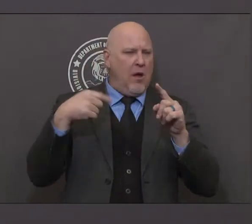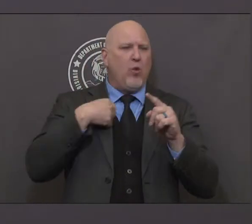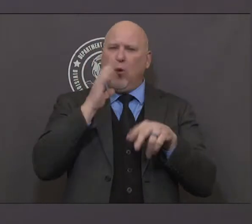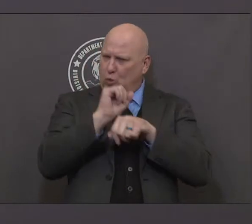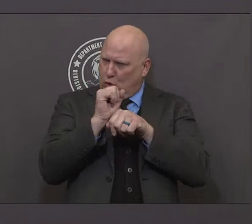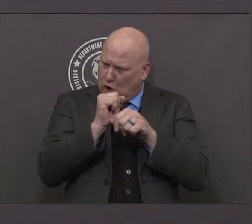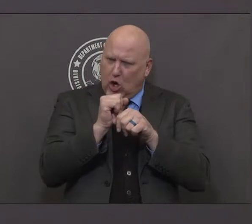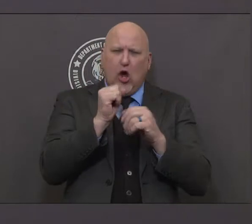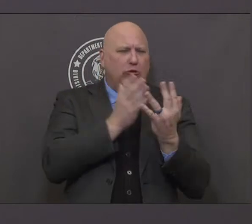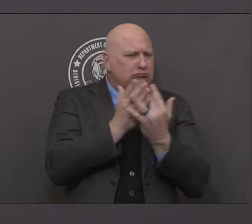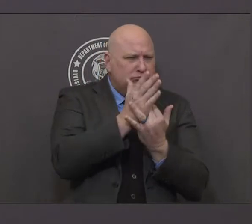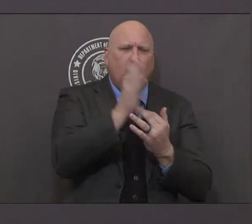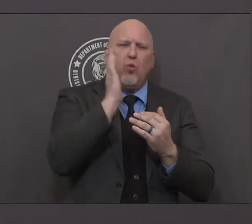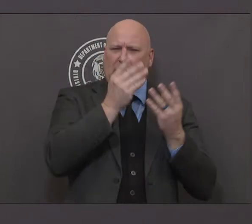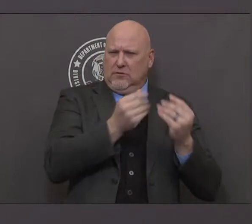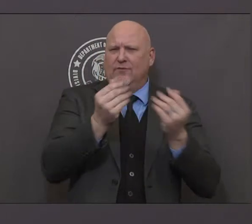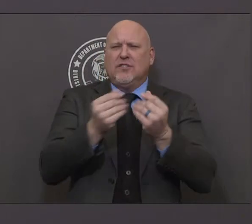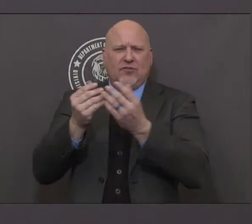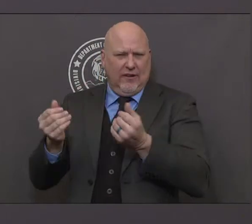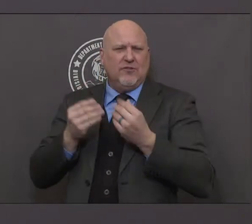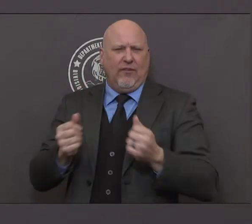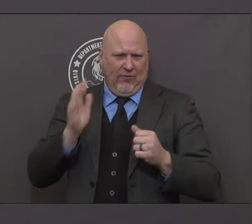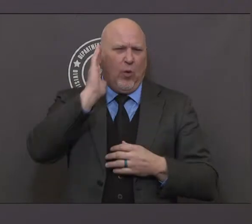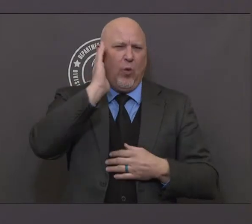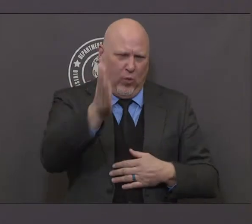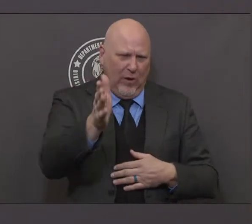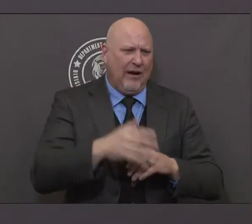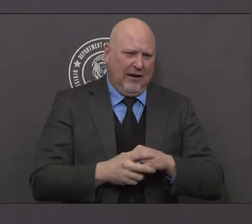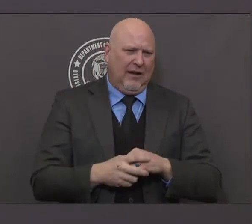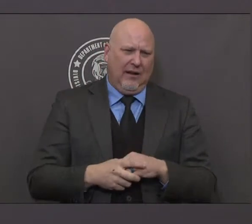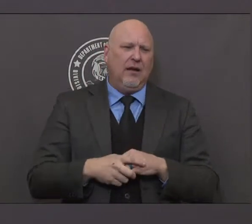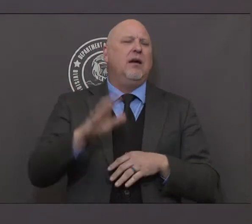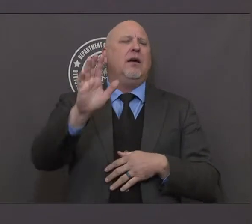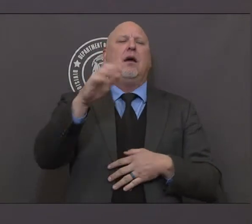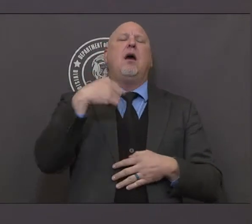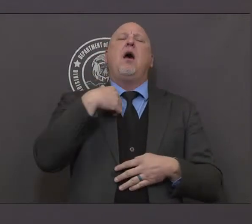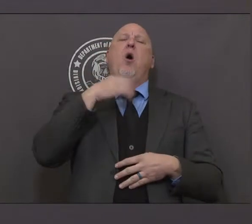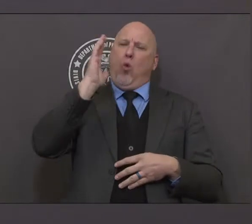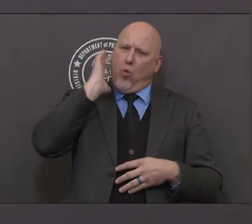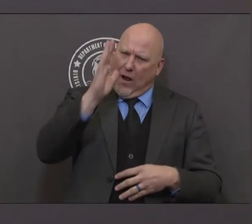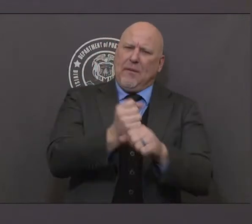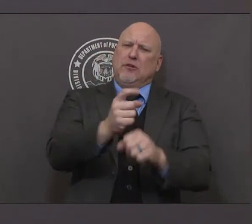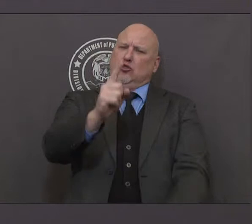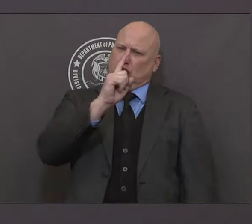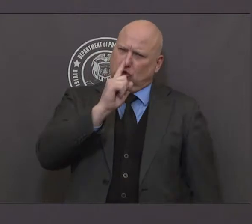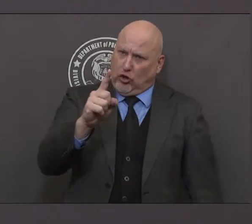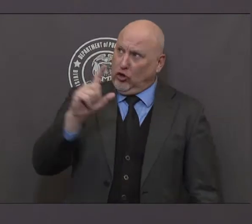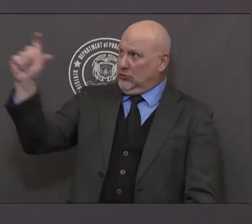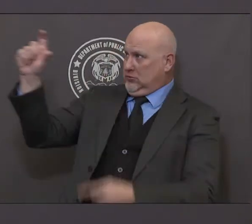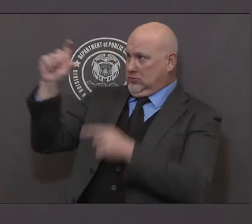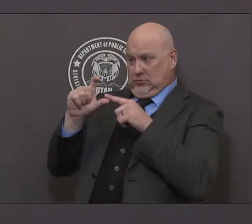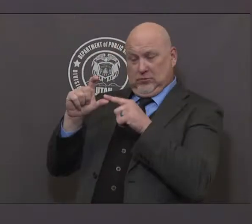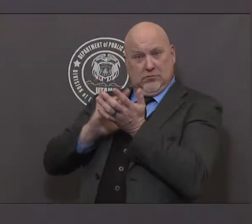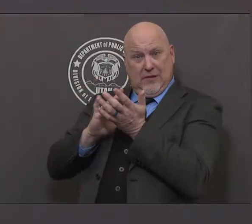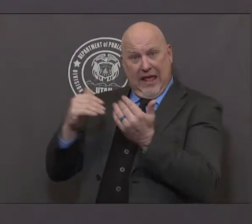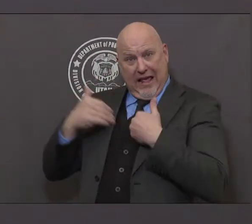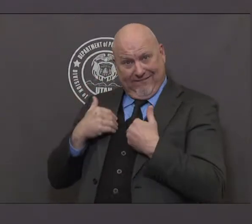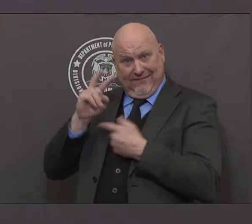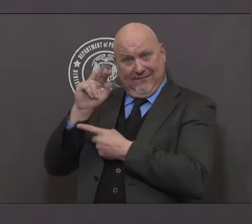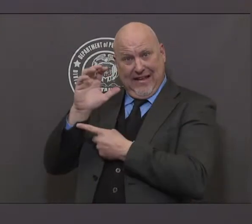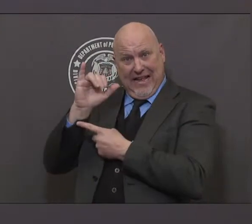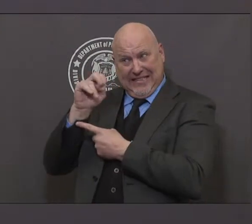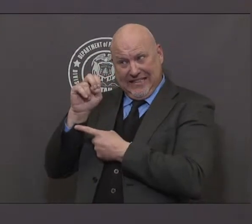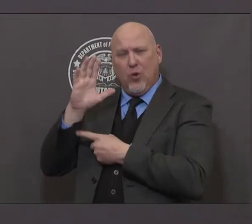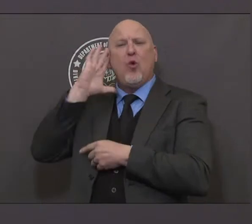going to get shots in arms within 7 days of receiving that vaccine, and we are going to continue to save lives. We appreciate your patience